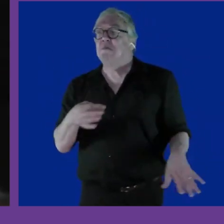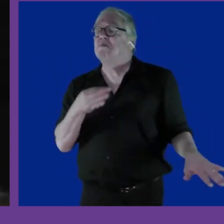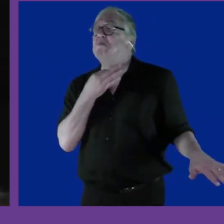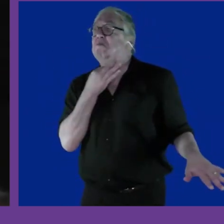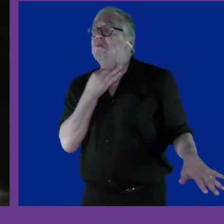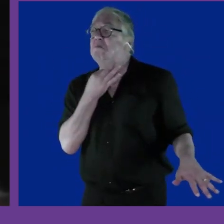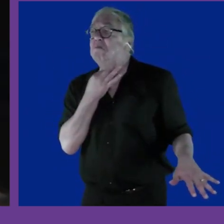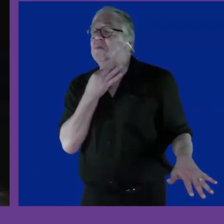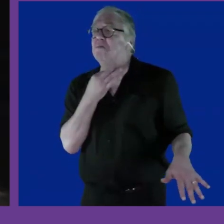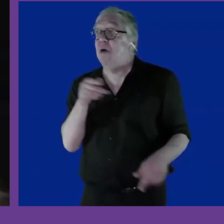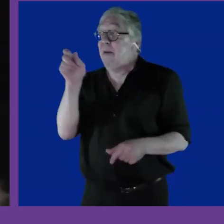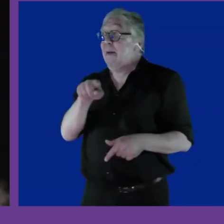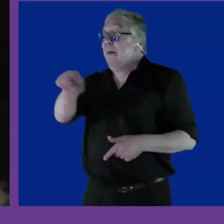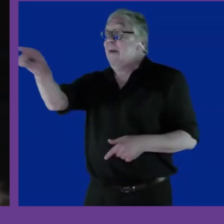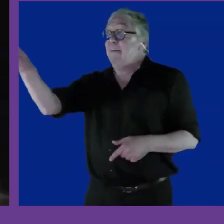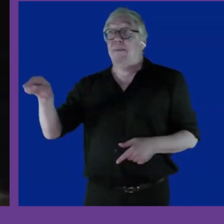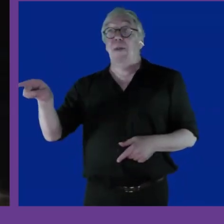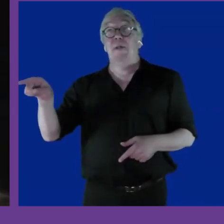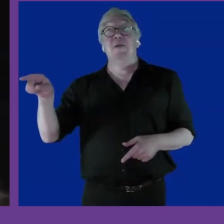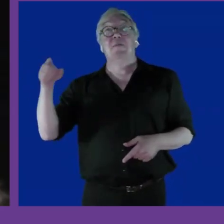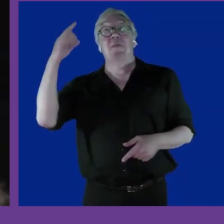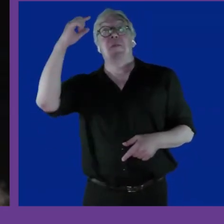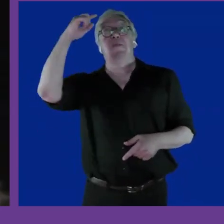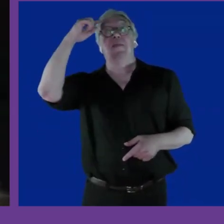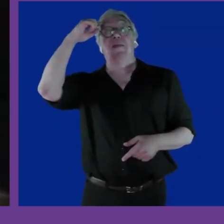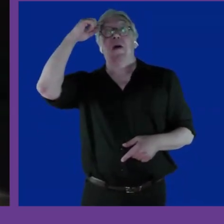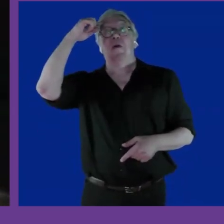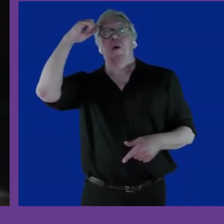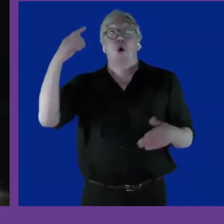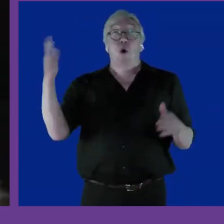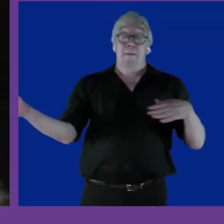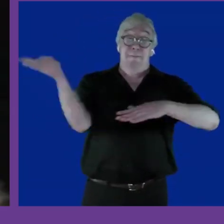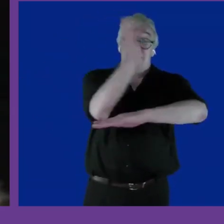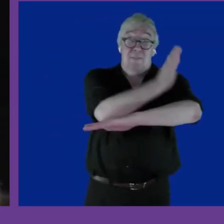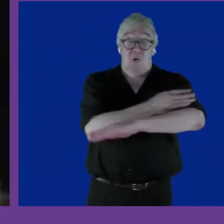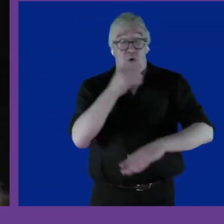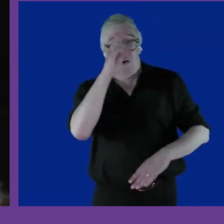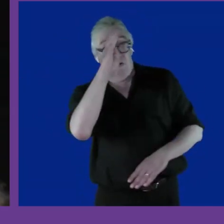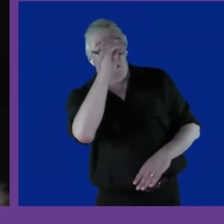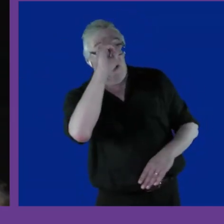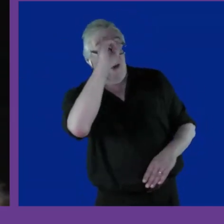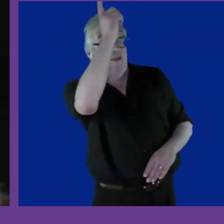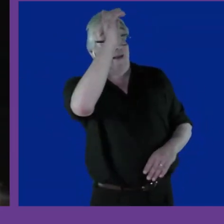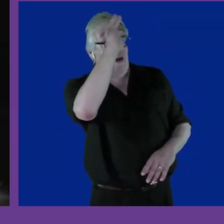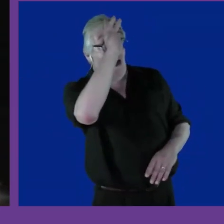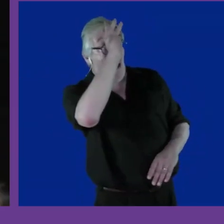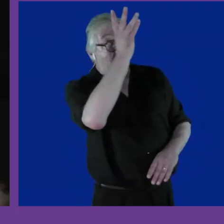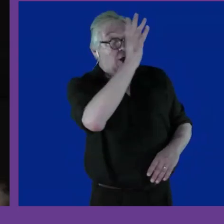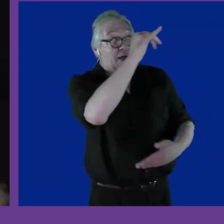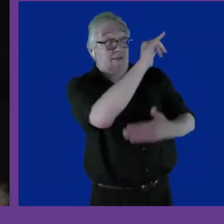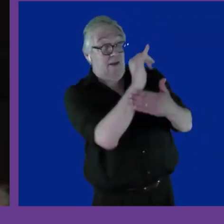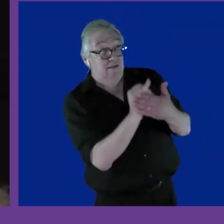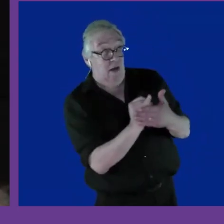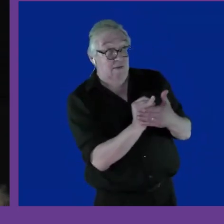lot about thinking accessibility directly from the design phase, thinking accessibility maybe also in